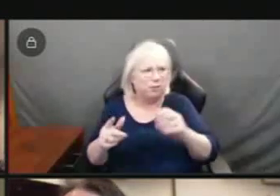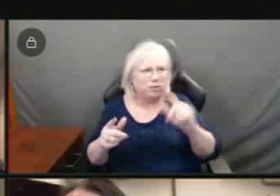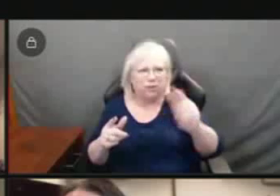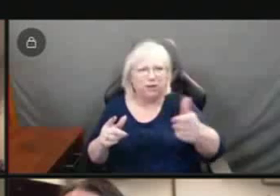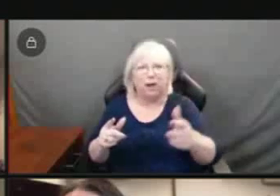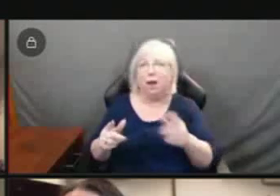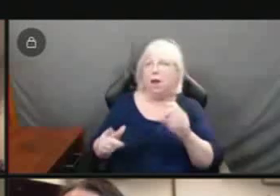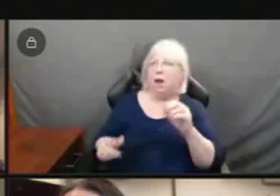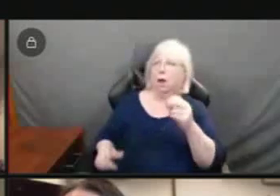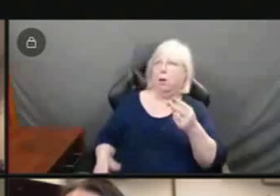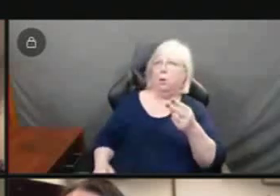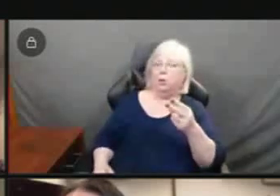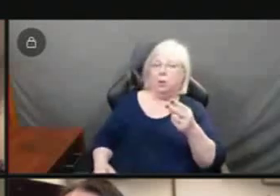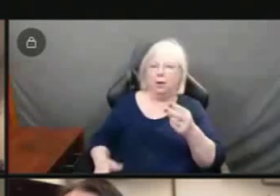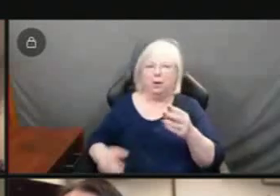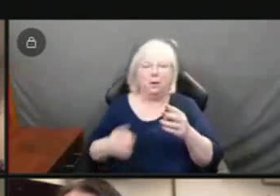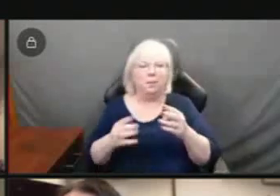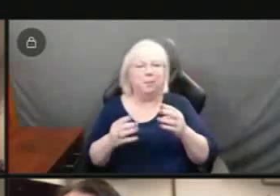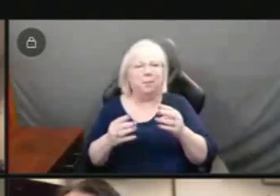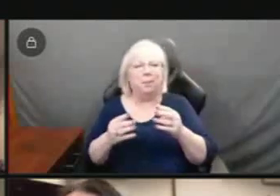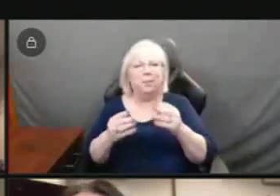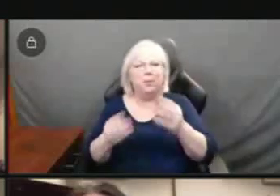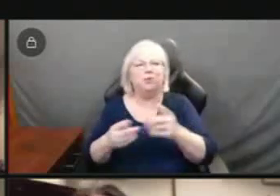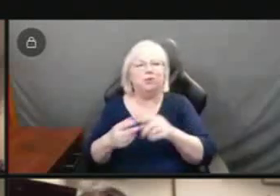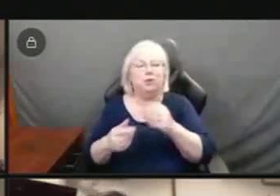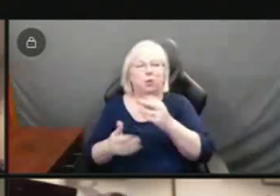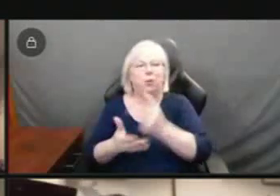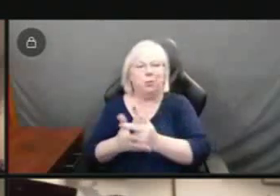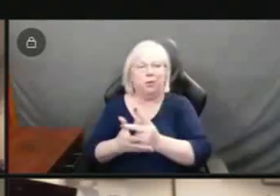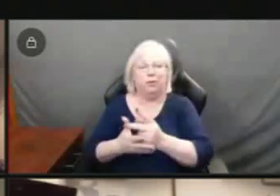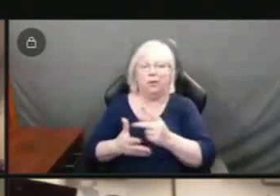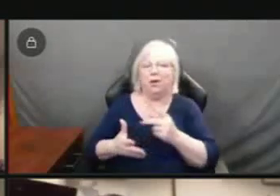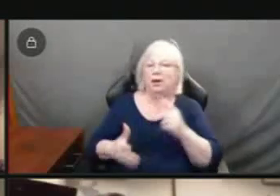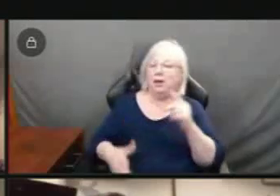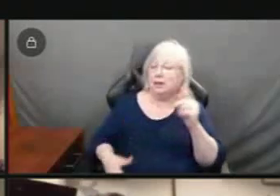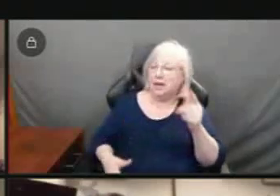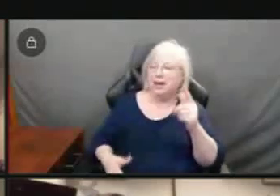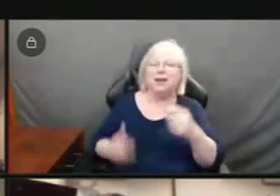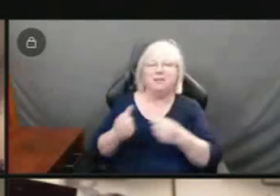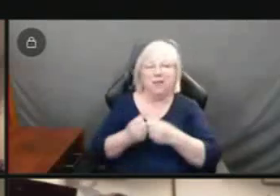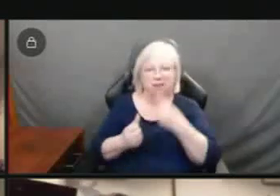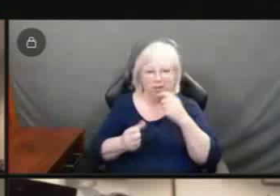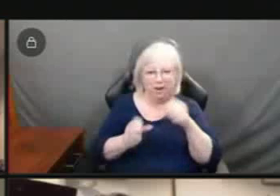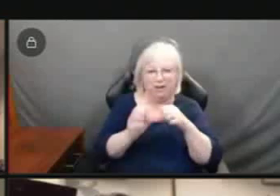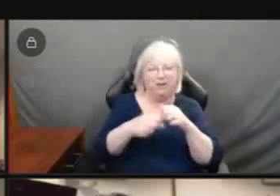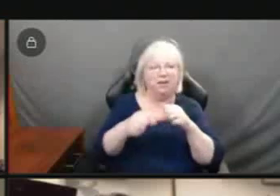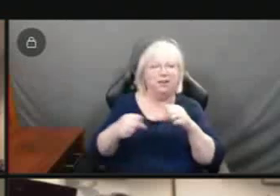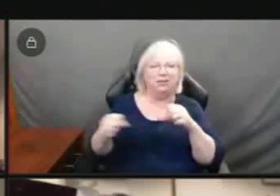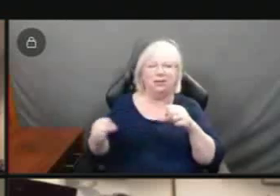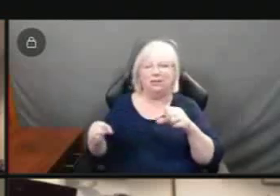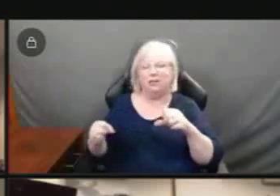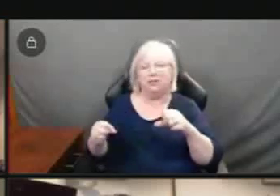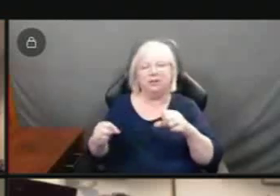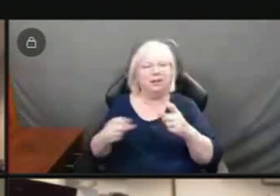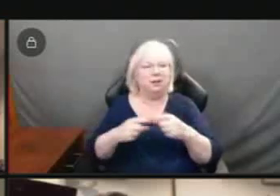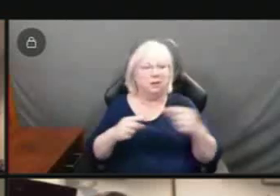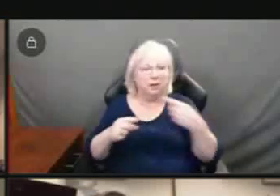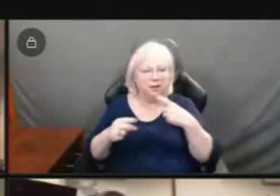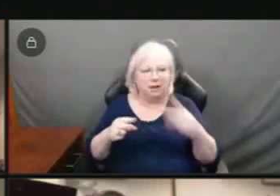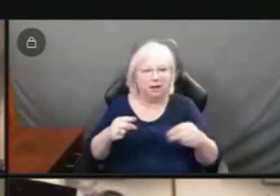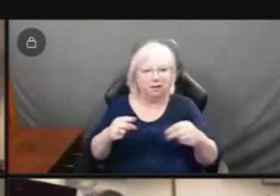Oh, Move to approve. there's a motion. There's a second. All those in favor, please say aye. Aye. All those opposed, please say